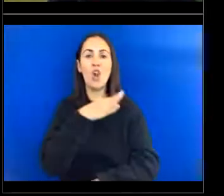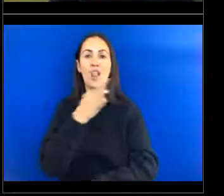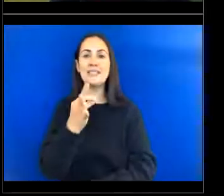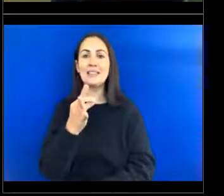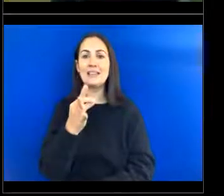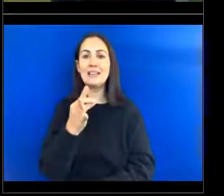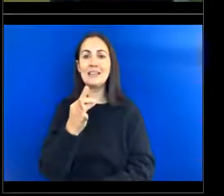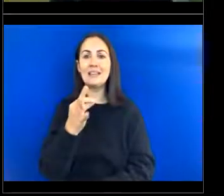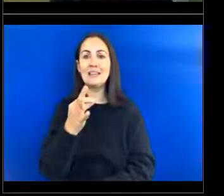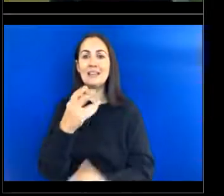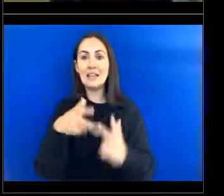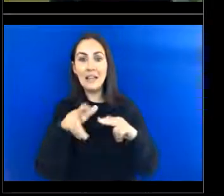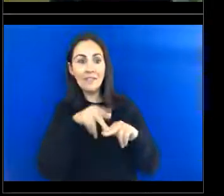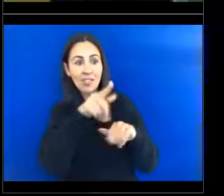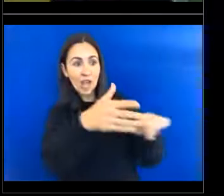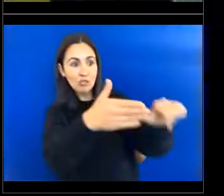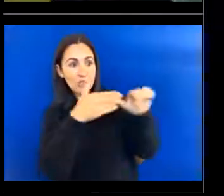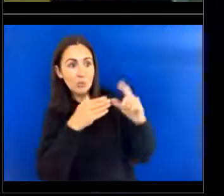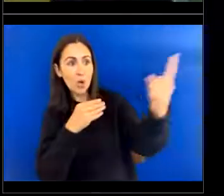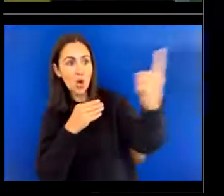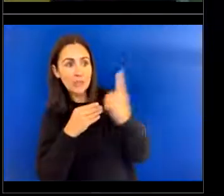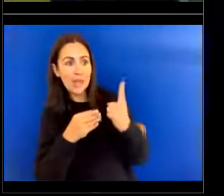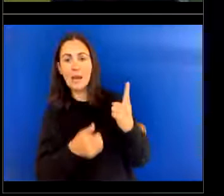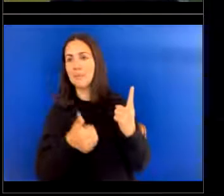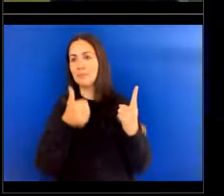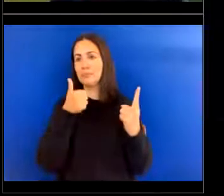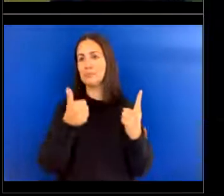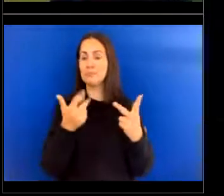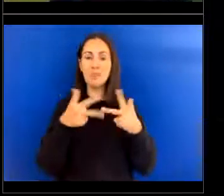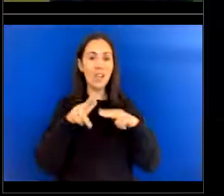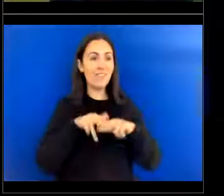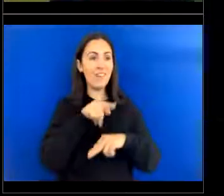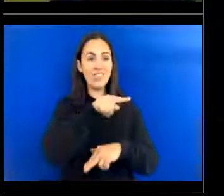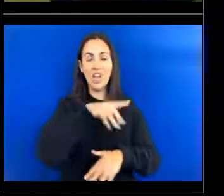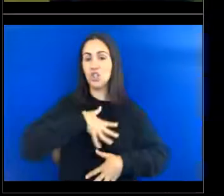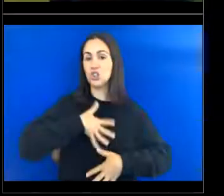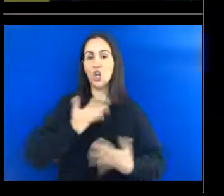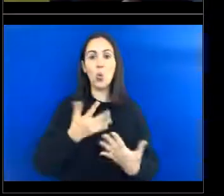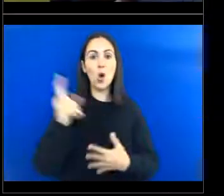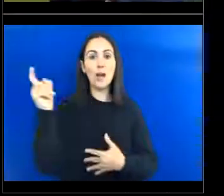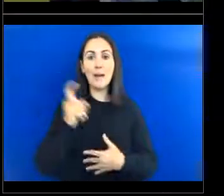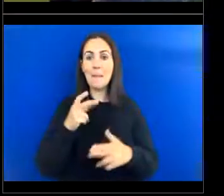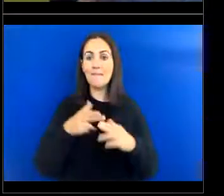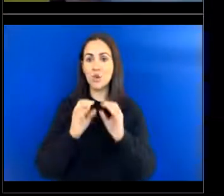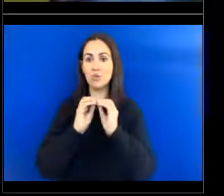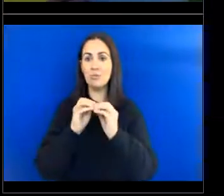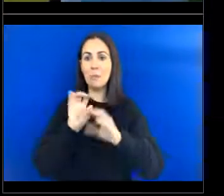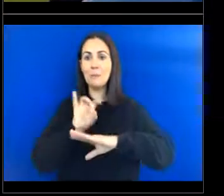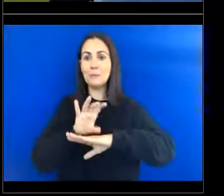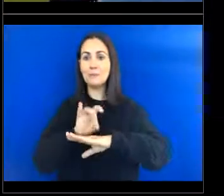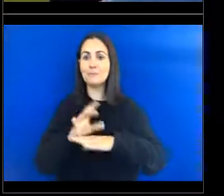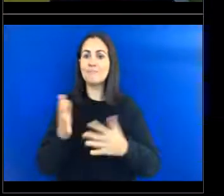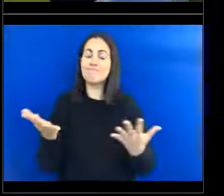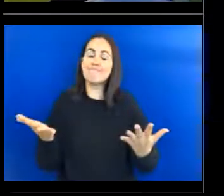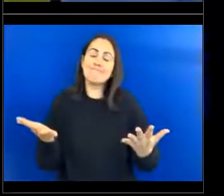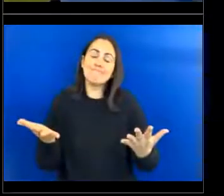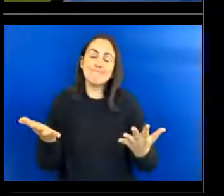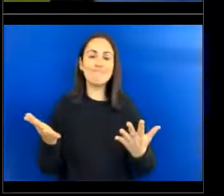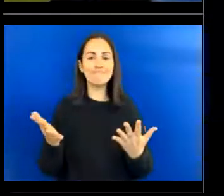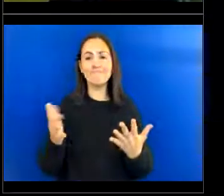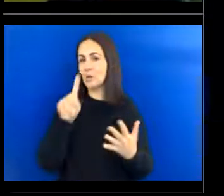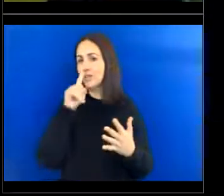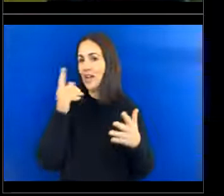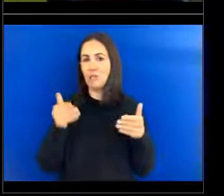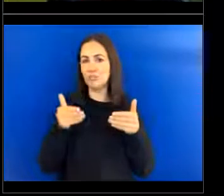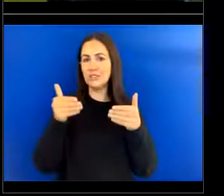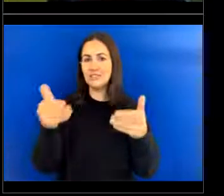hear from the neighbours and we've got agreement to go ahead and organise mediation, then we'll go ahead and do